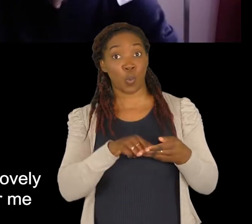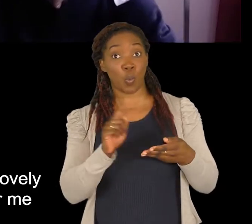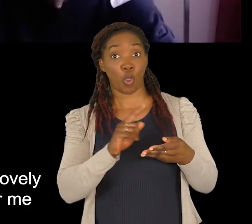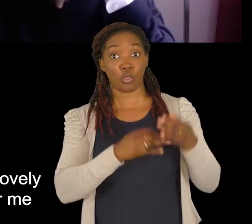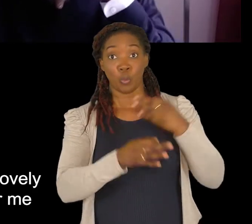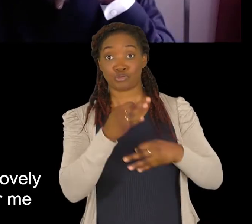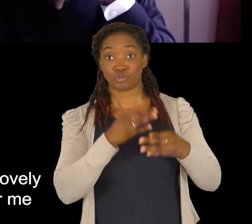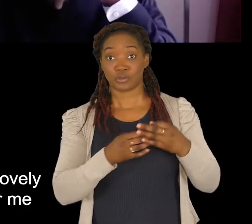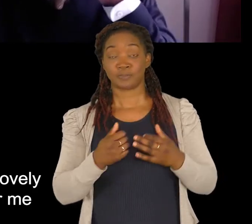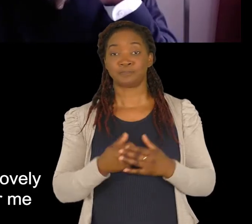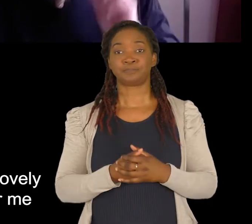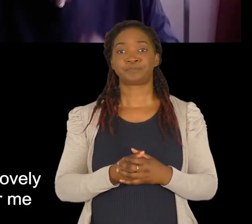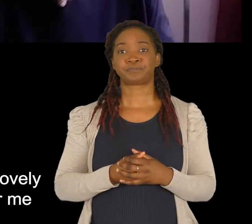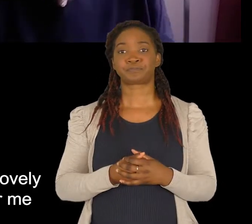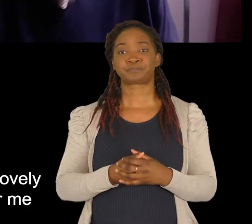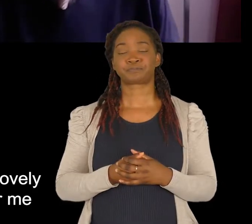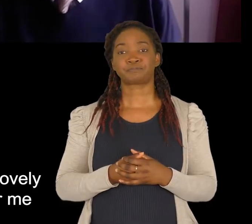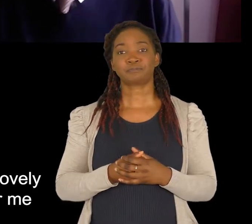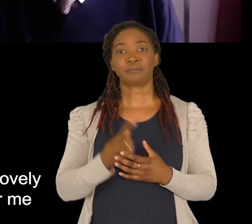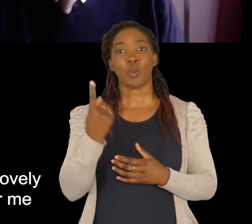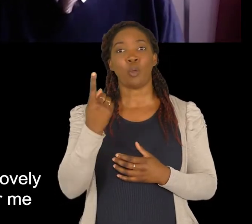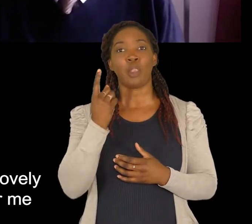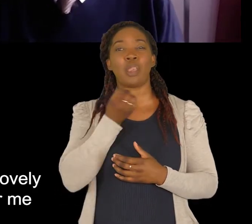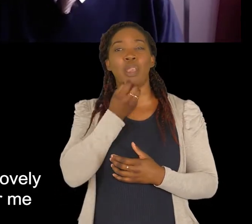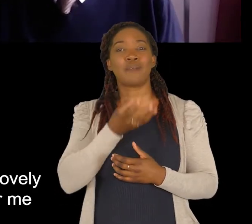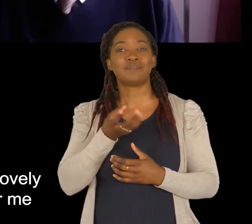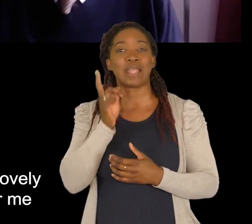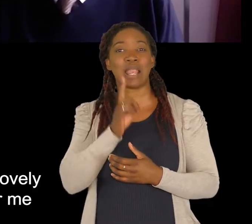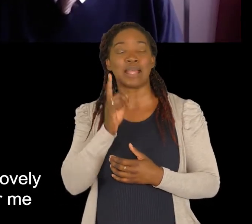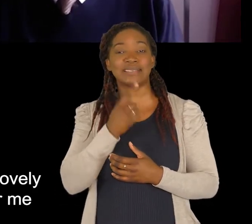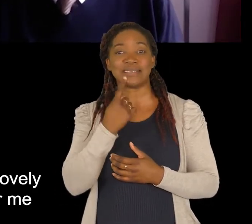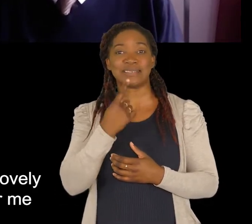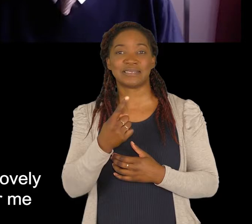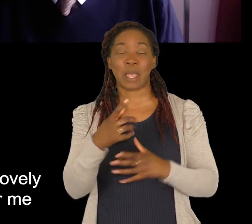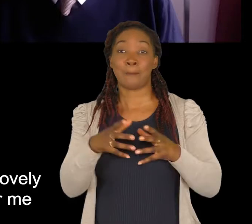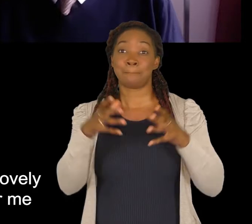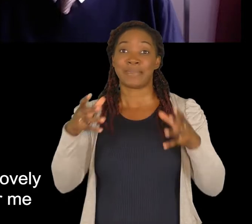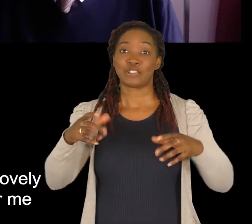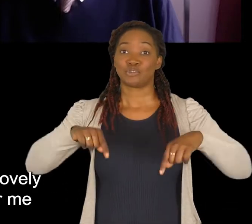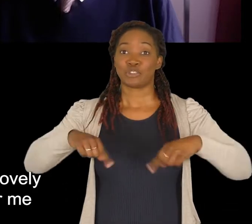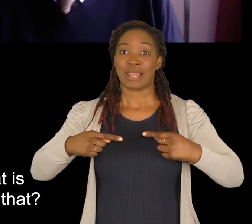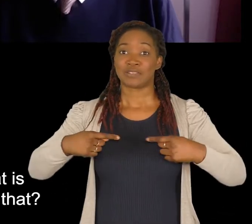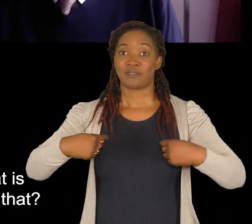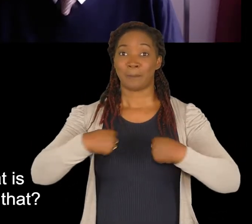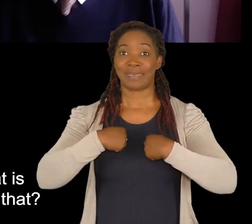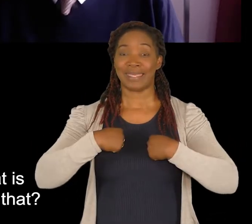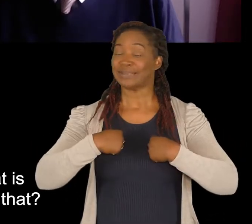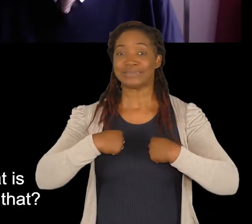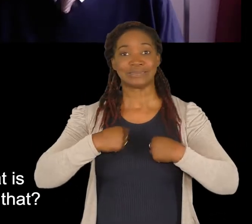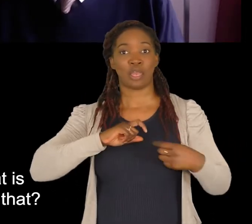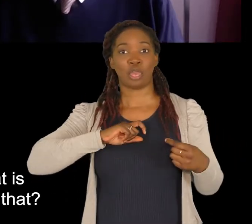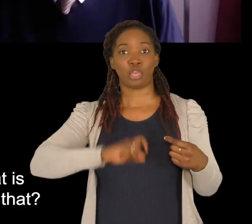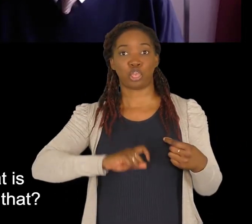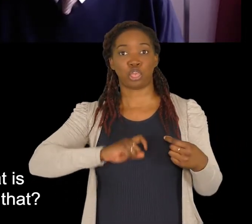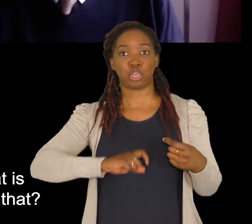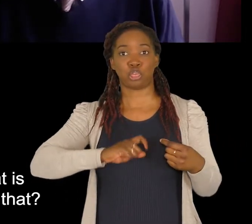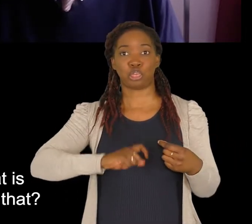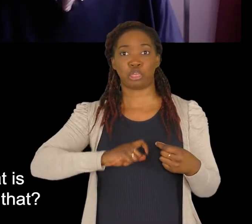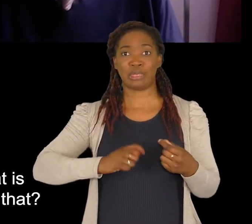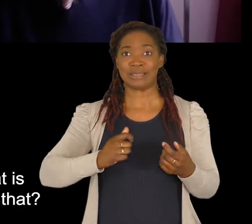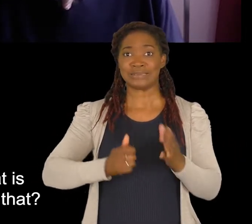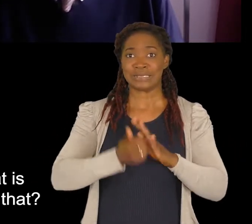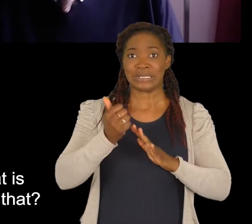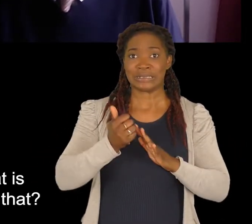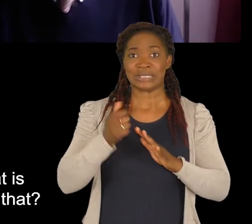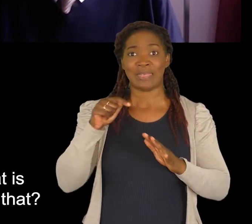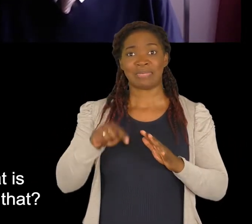coming through. One lovely lady here has said, biggest challenge for me is lack of confidence in my abilities. That's